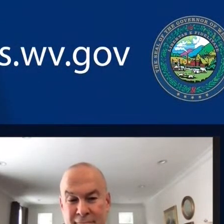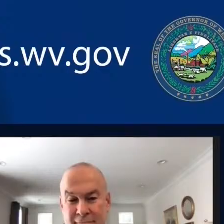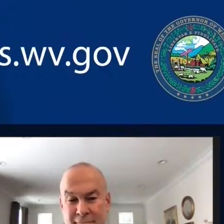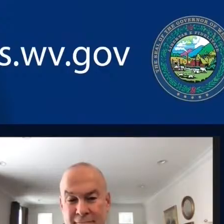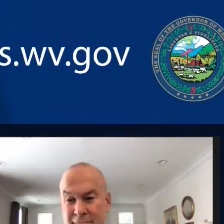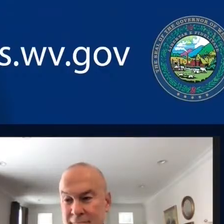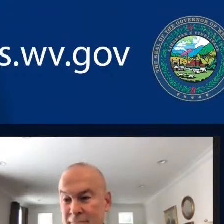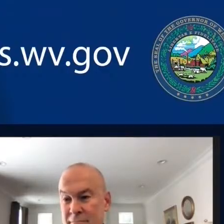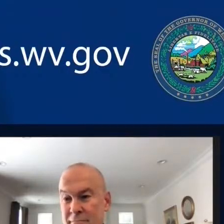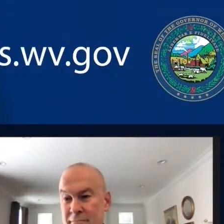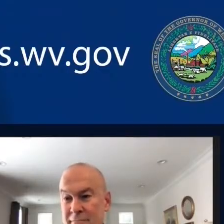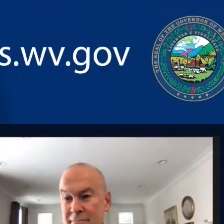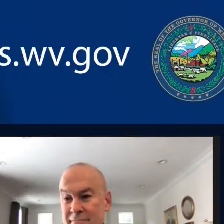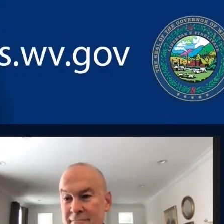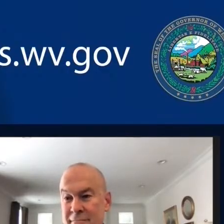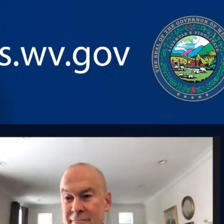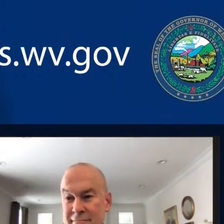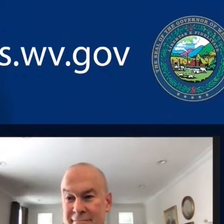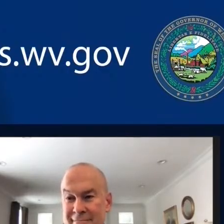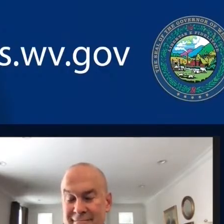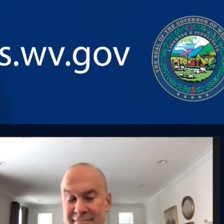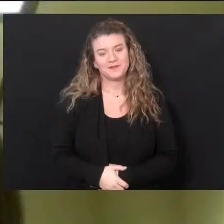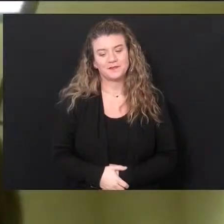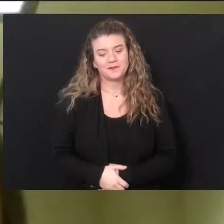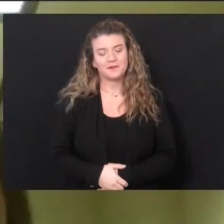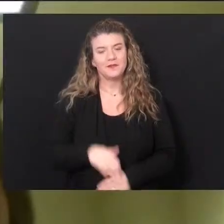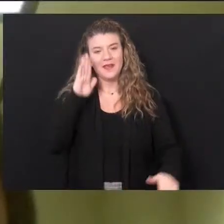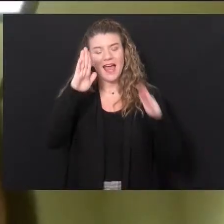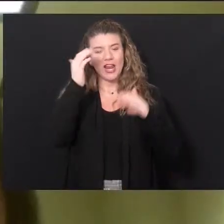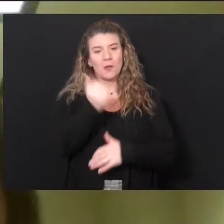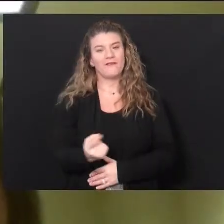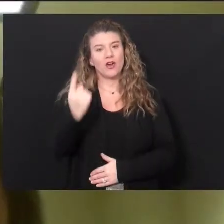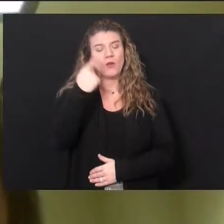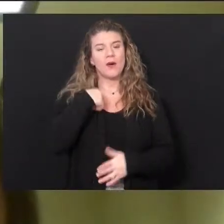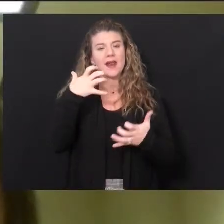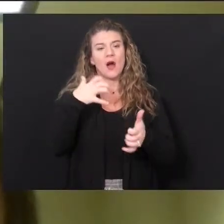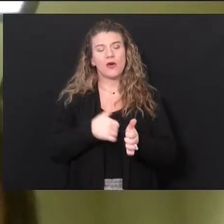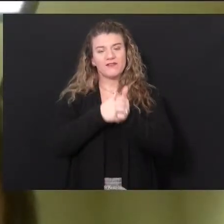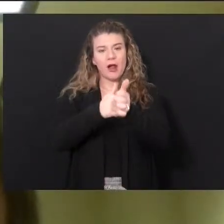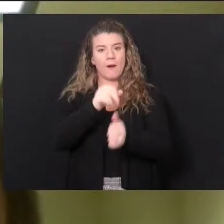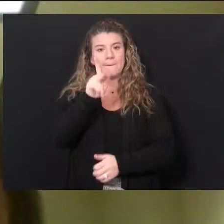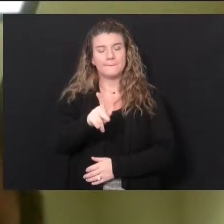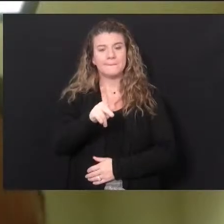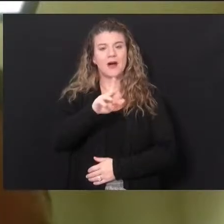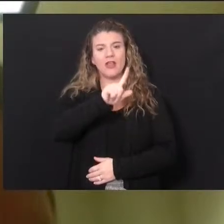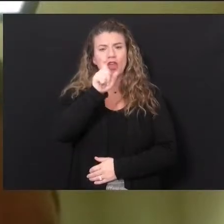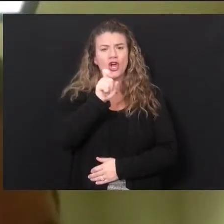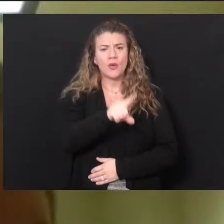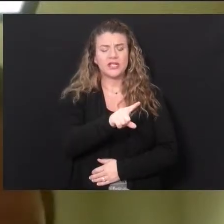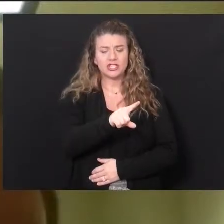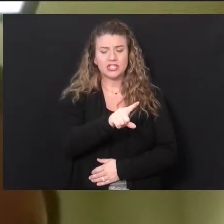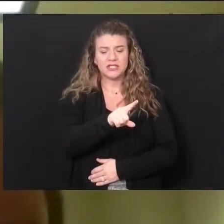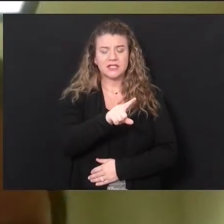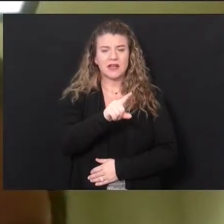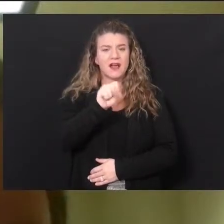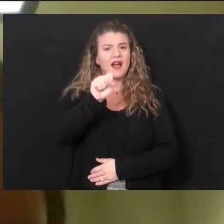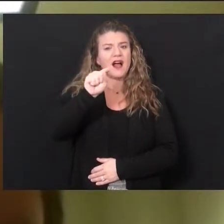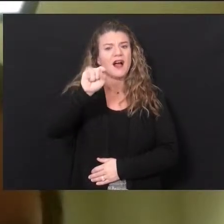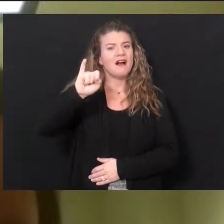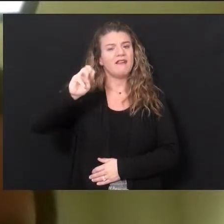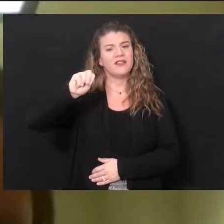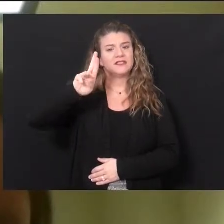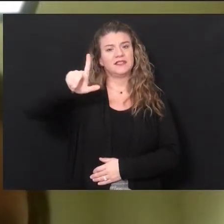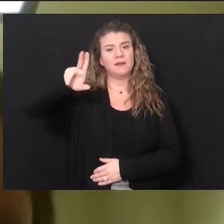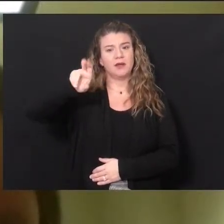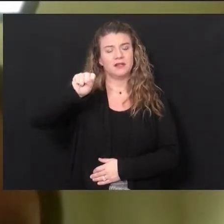Gazette-Mail. Hello, everybody. I wanted to follow up on the question of the stimulus